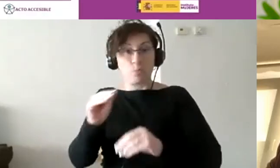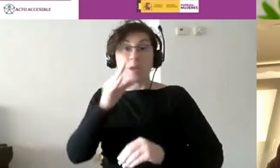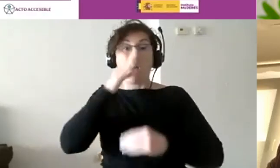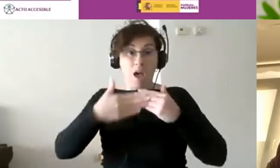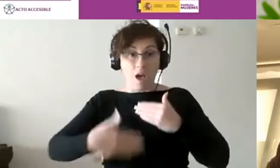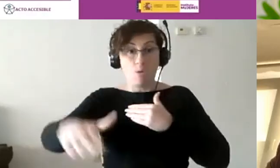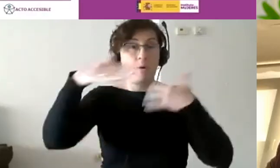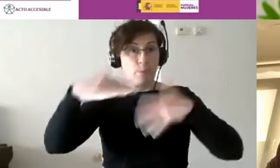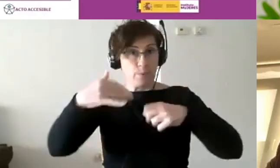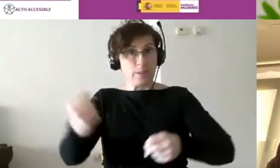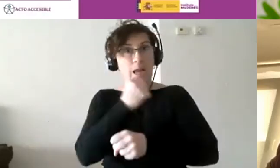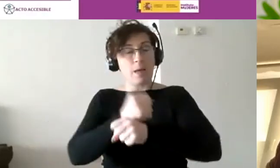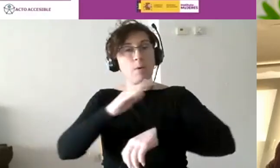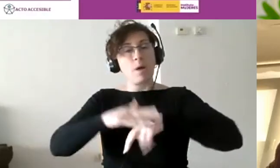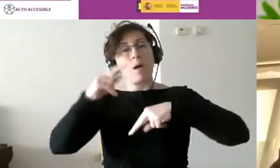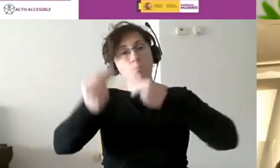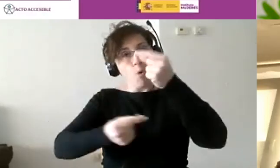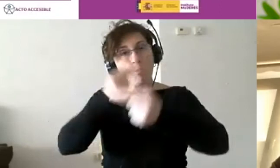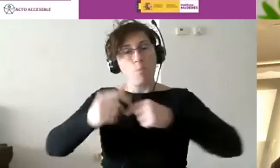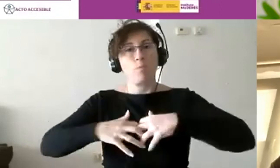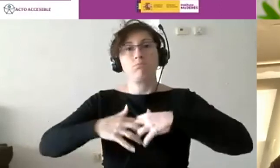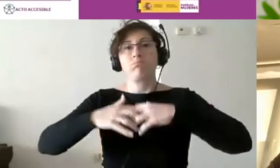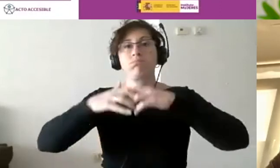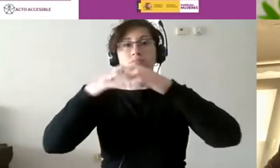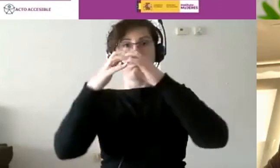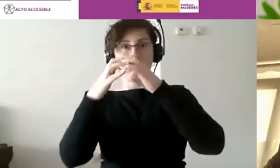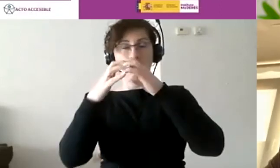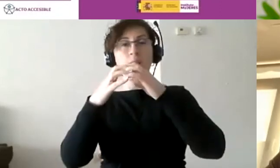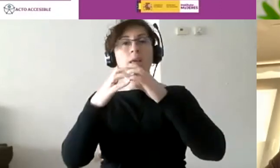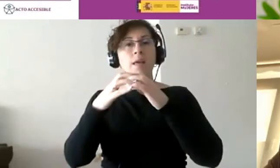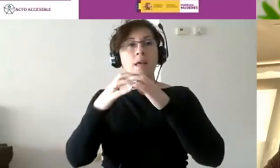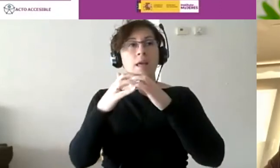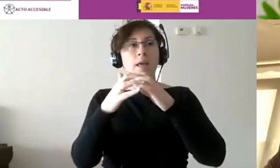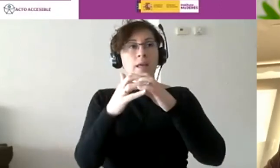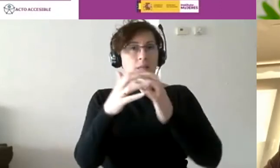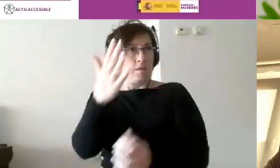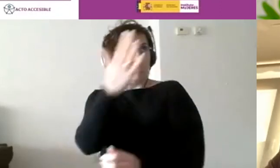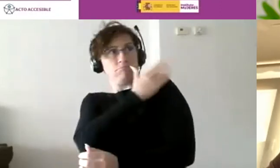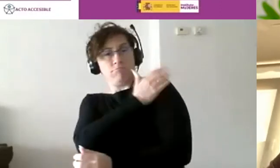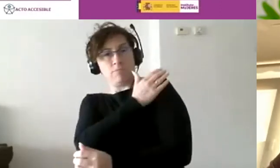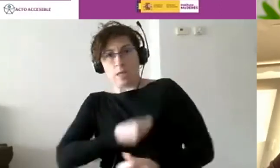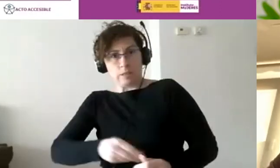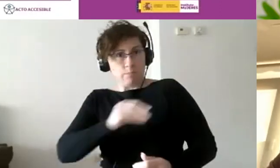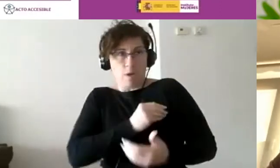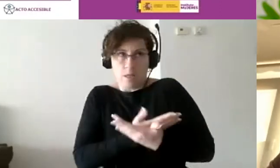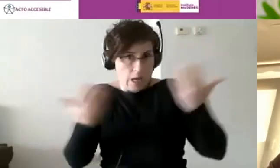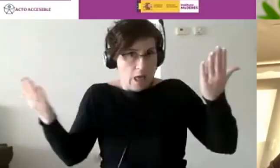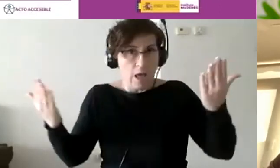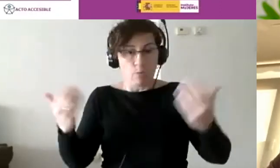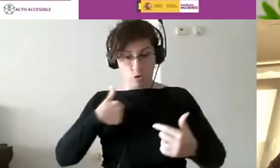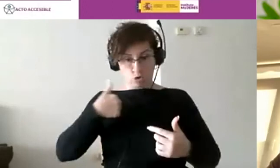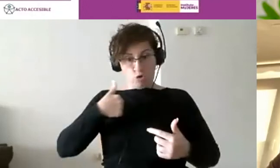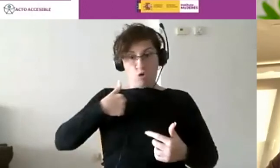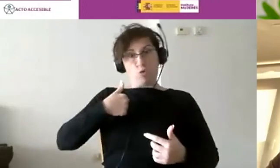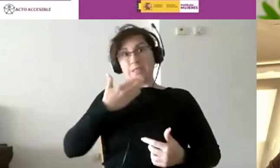have the enormous task of rebuilding the country. And of course, they